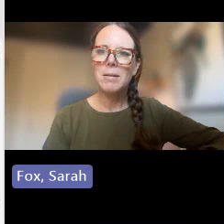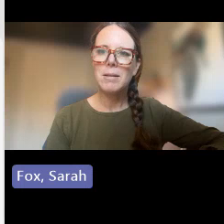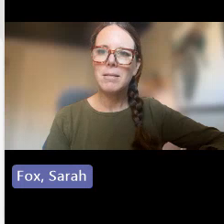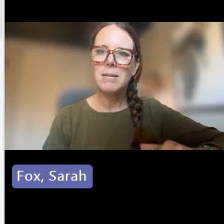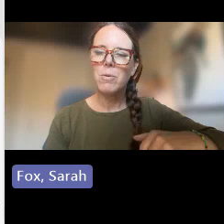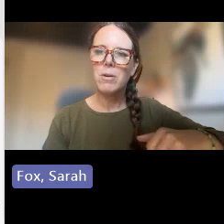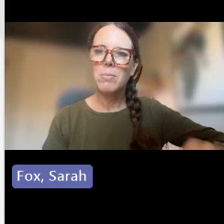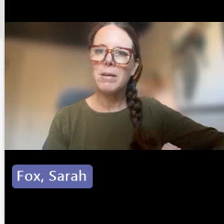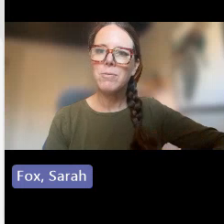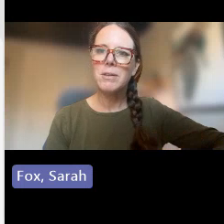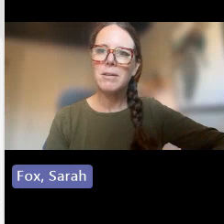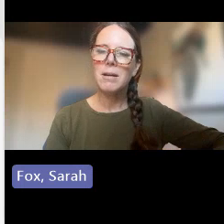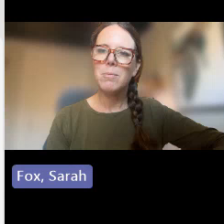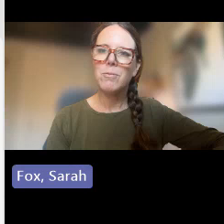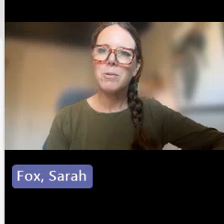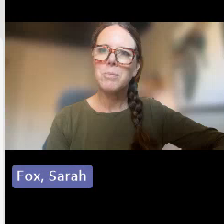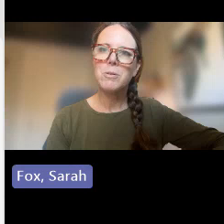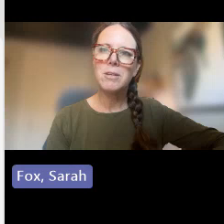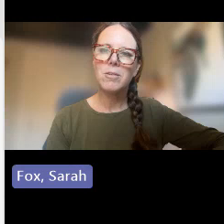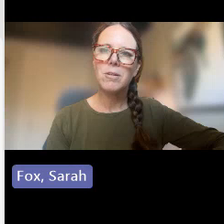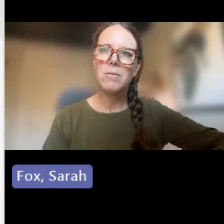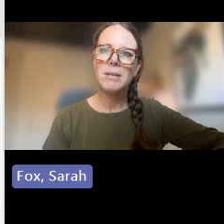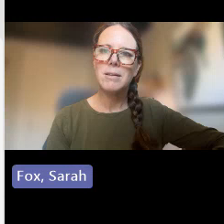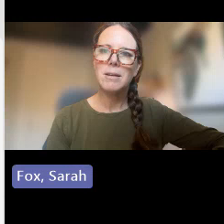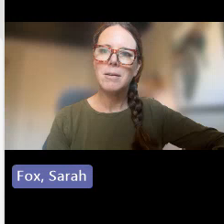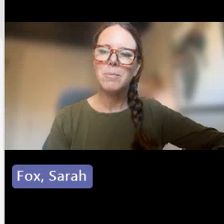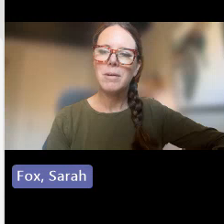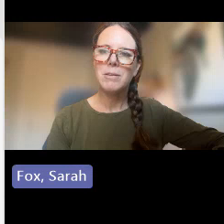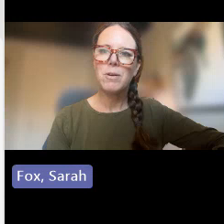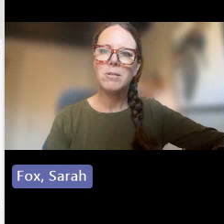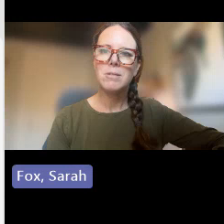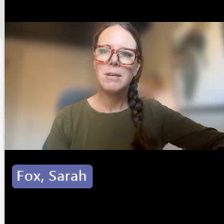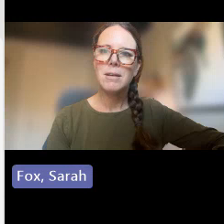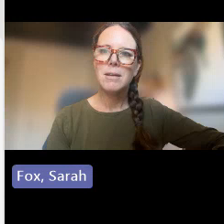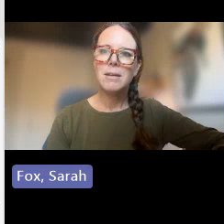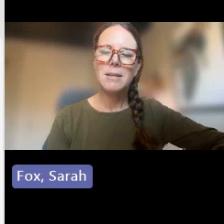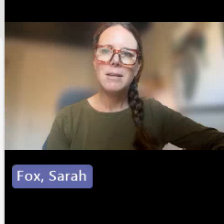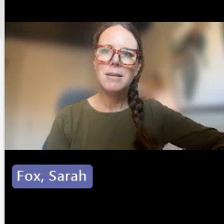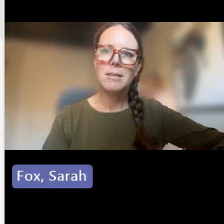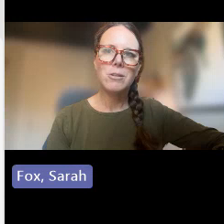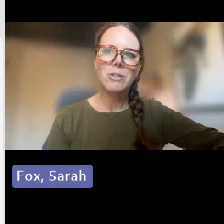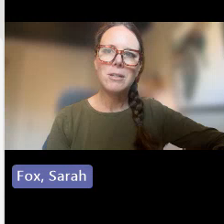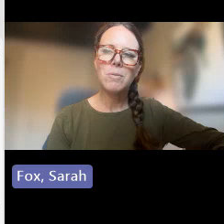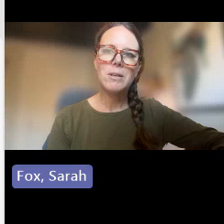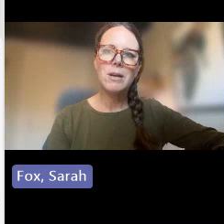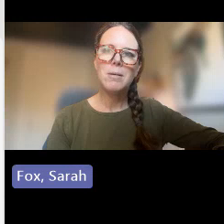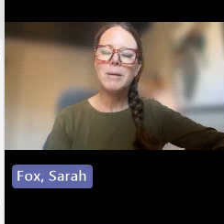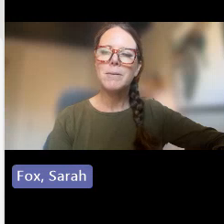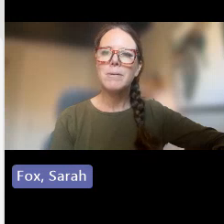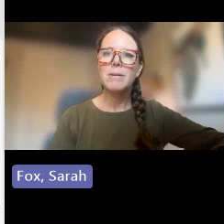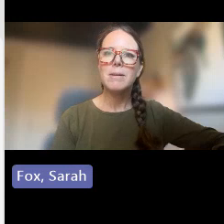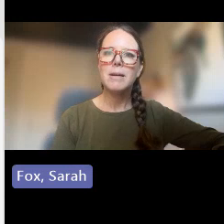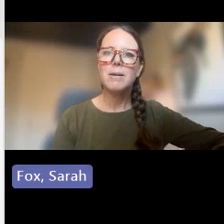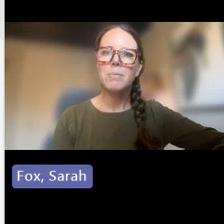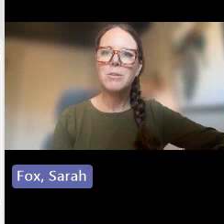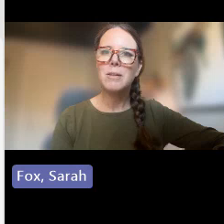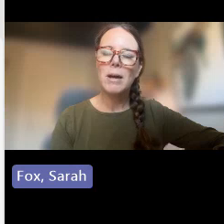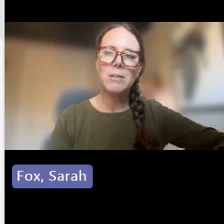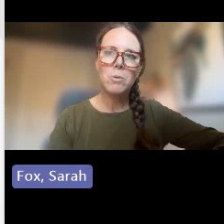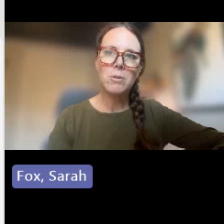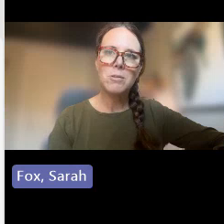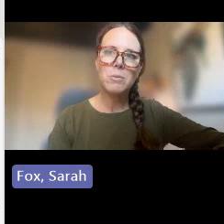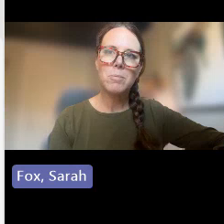north might see more of benefit from this particular event as far as eating and lodging and whatnot. But